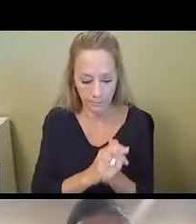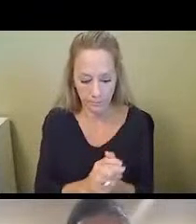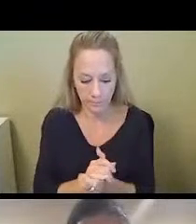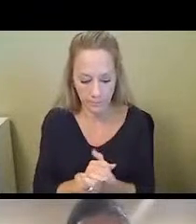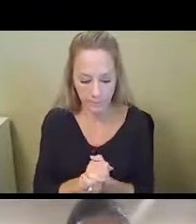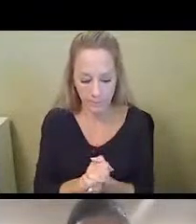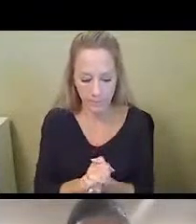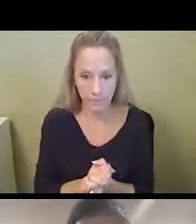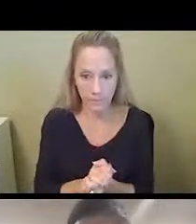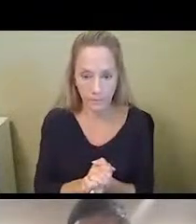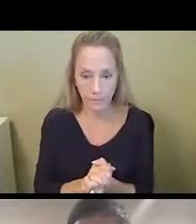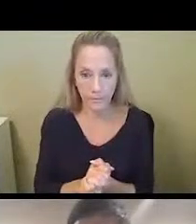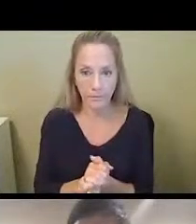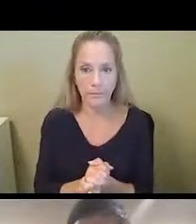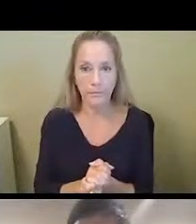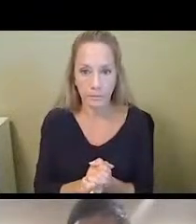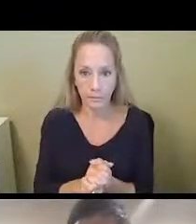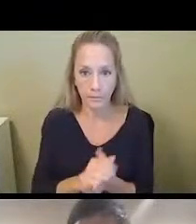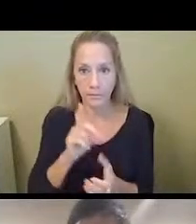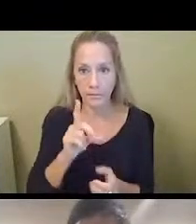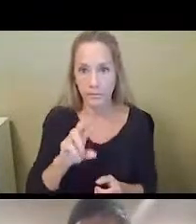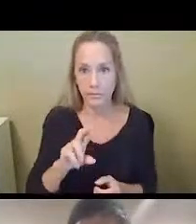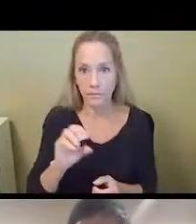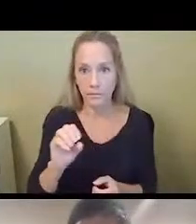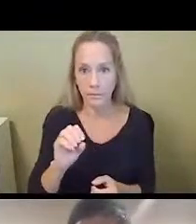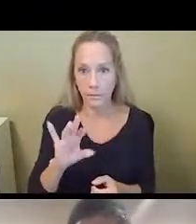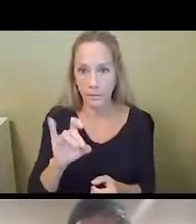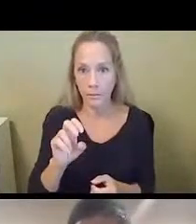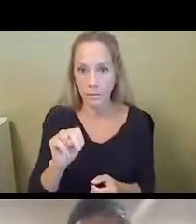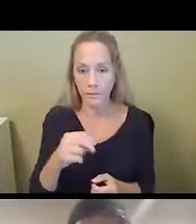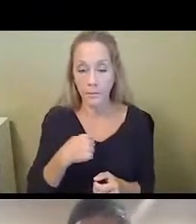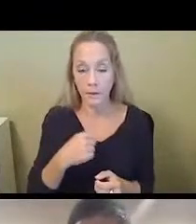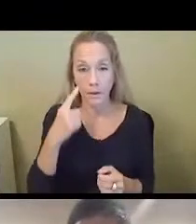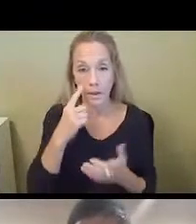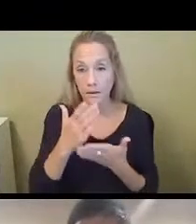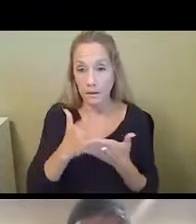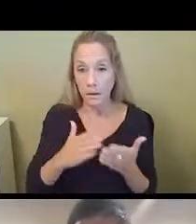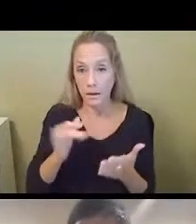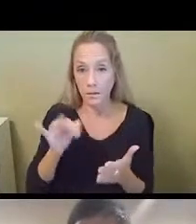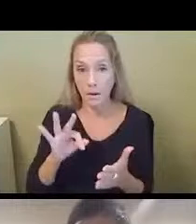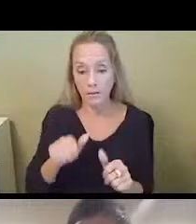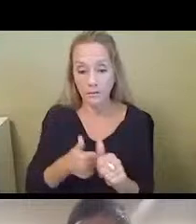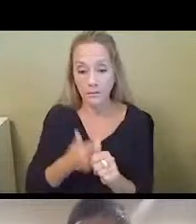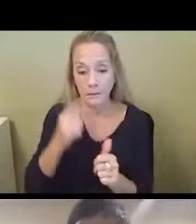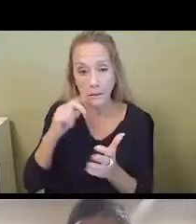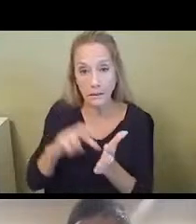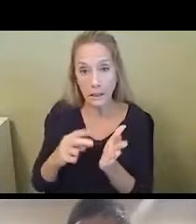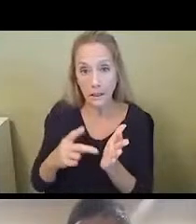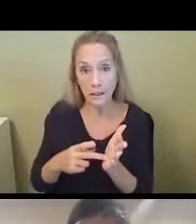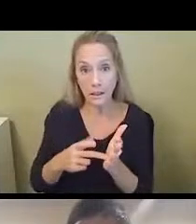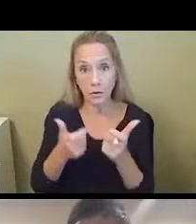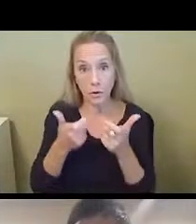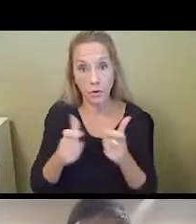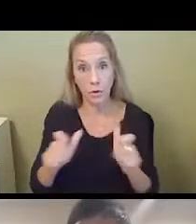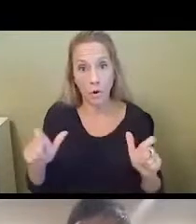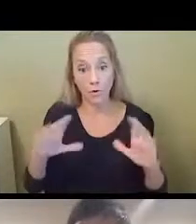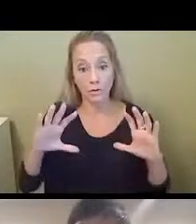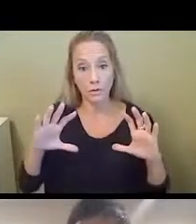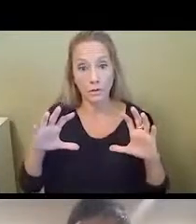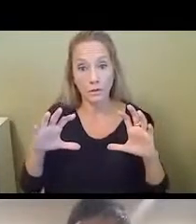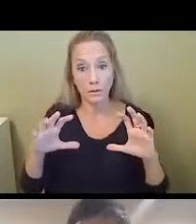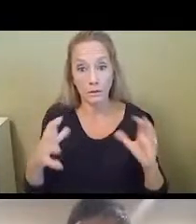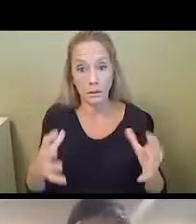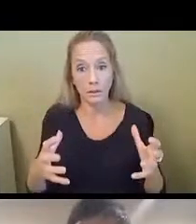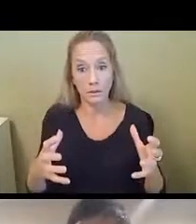So one of the, Dr. O'Brien, I think one of the intents was, or part of the intent was that the large gatherings right